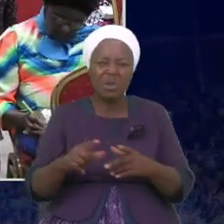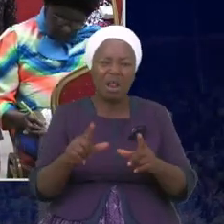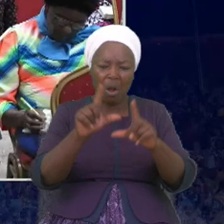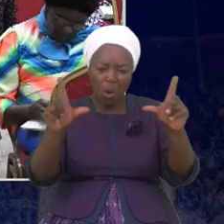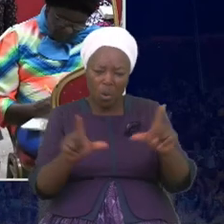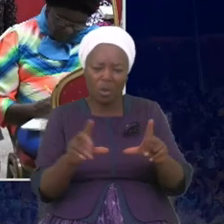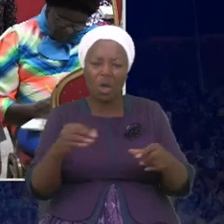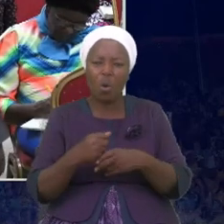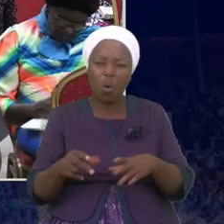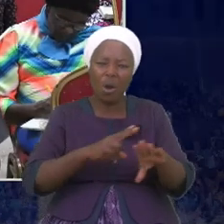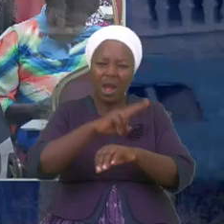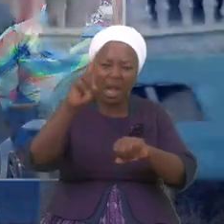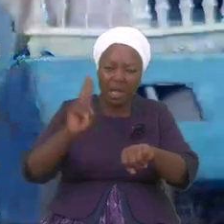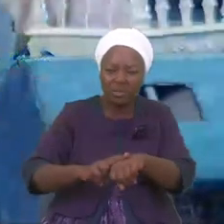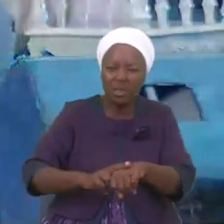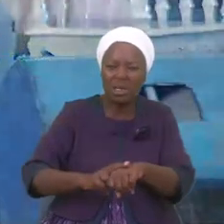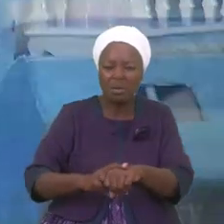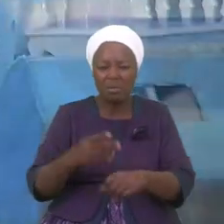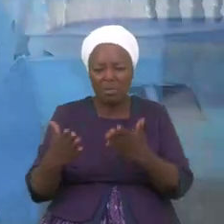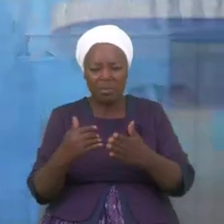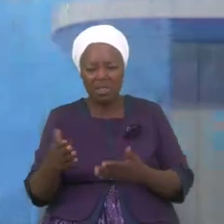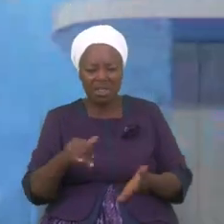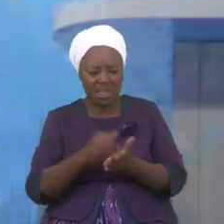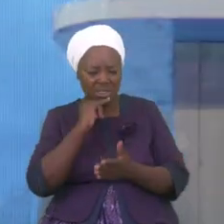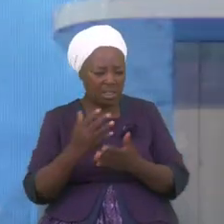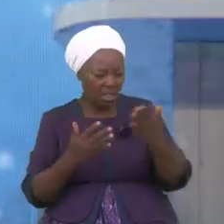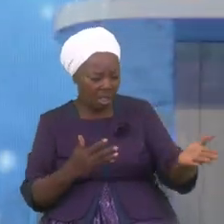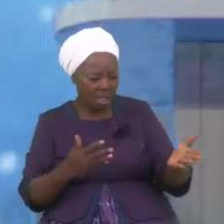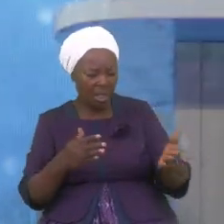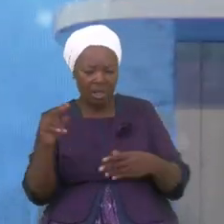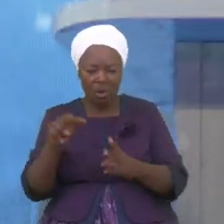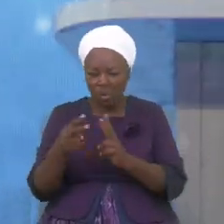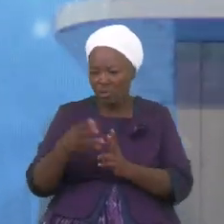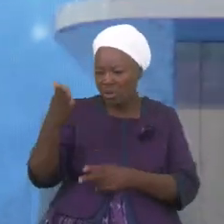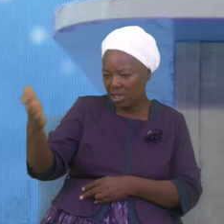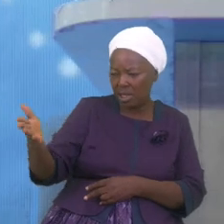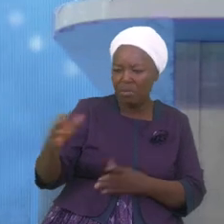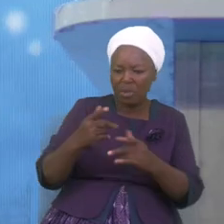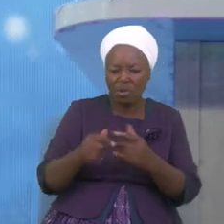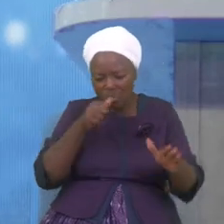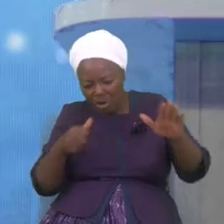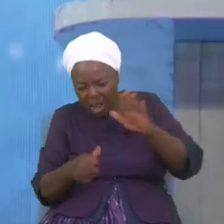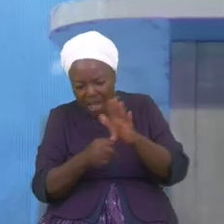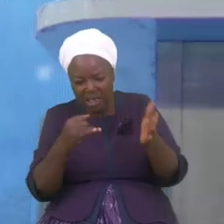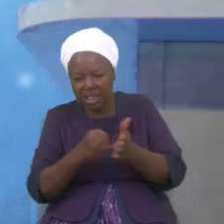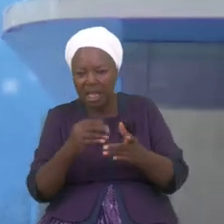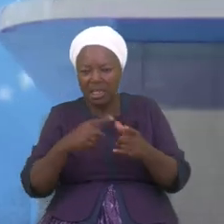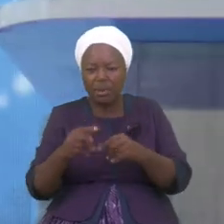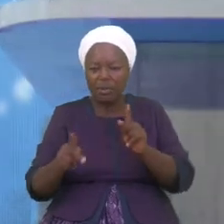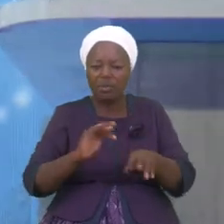is here or there, whether you hide it and people don't know you are the one doing it, it